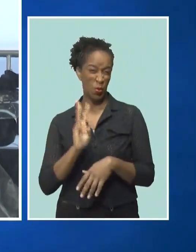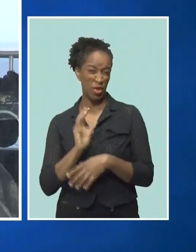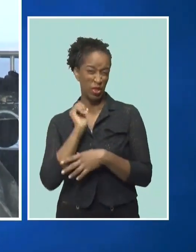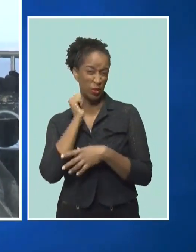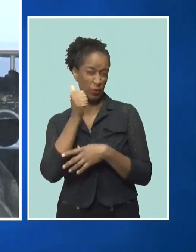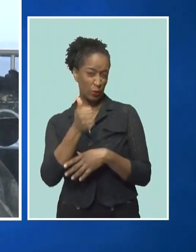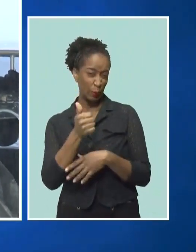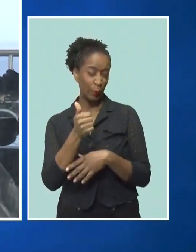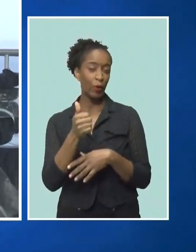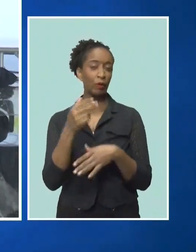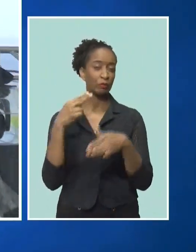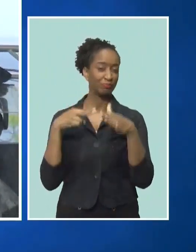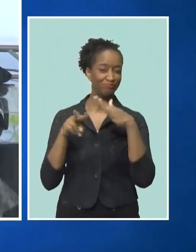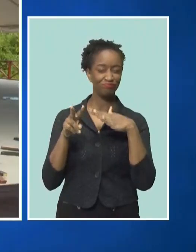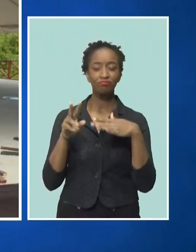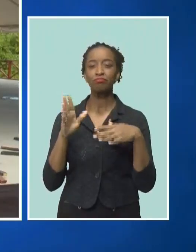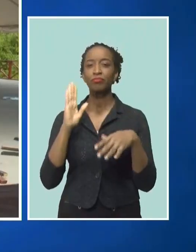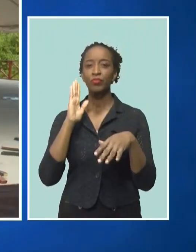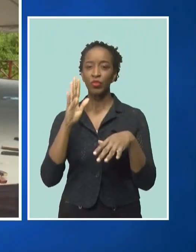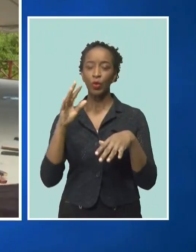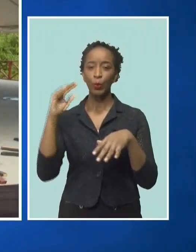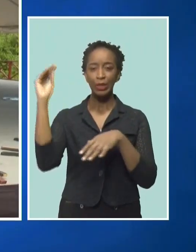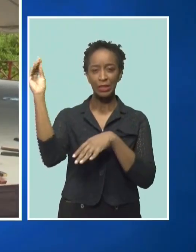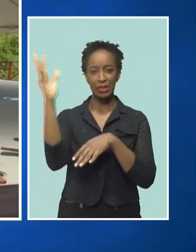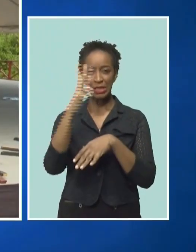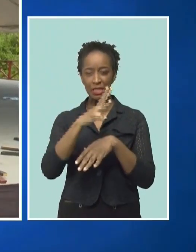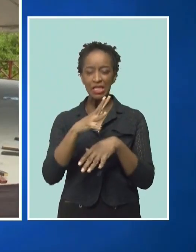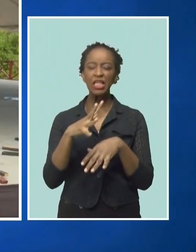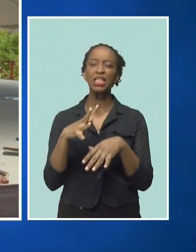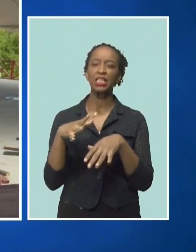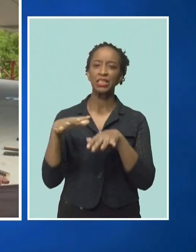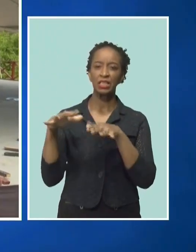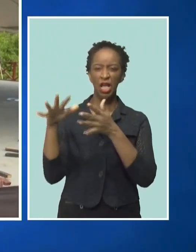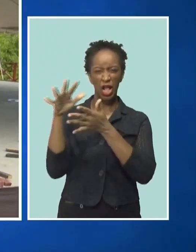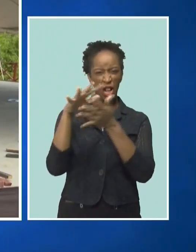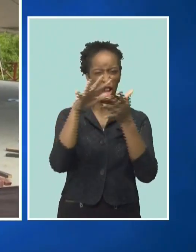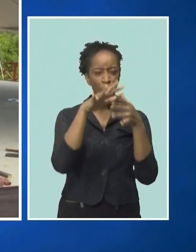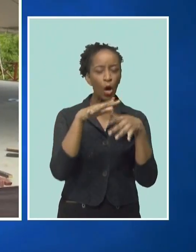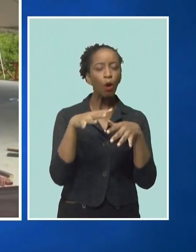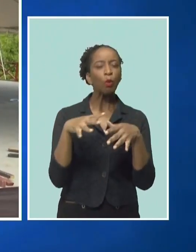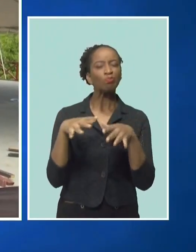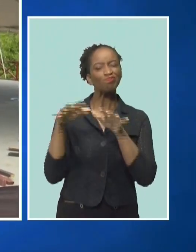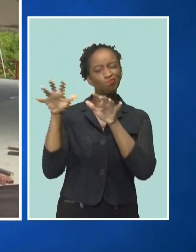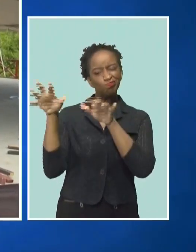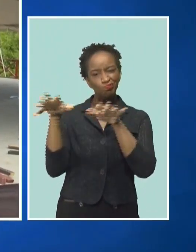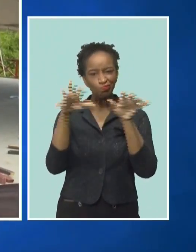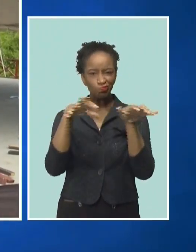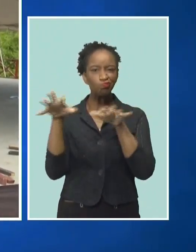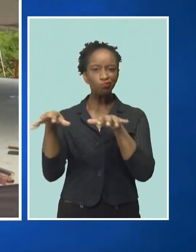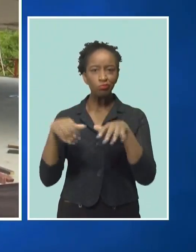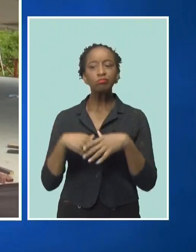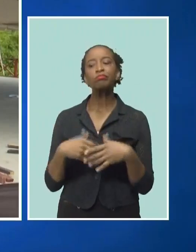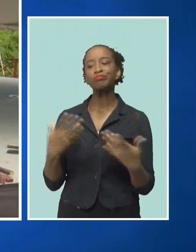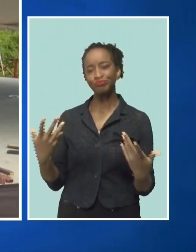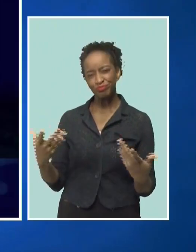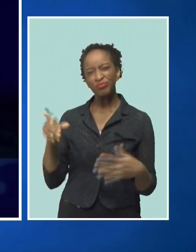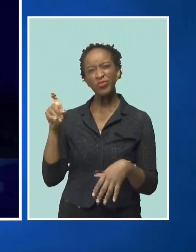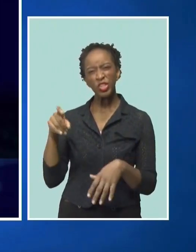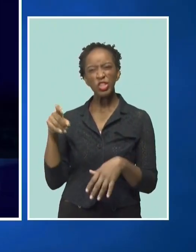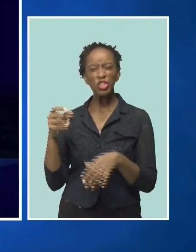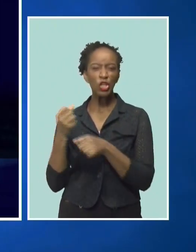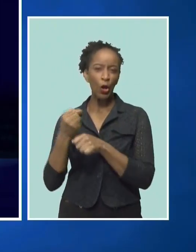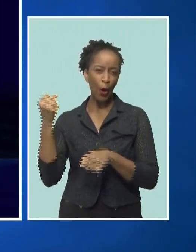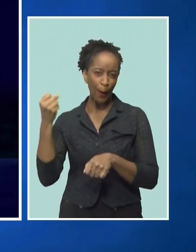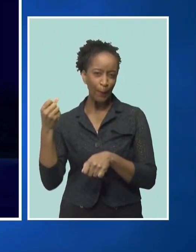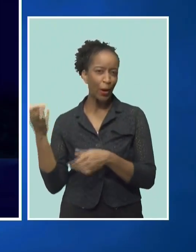to be sunny with cloudy periods and scattered light showers. So Senator King is encouraging attendees to come prepared. No